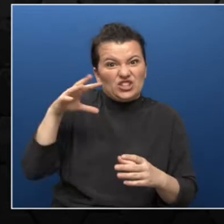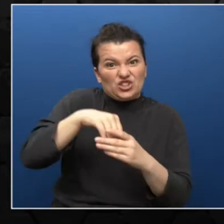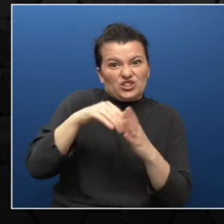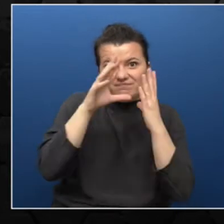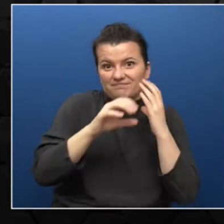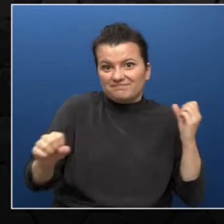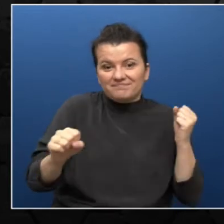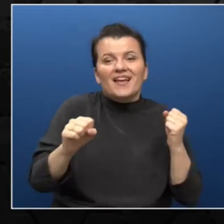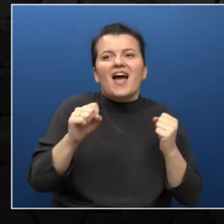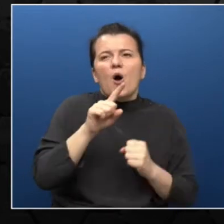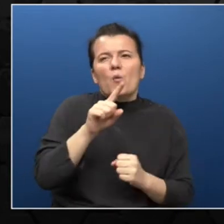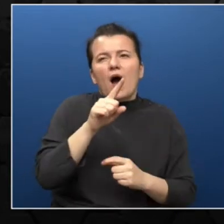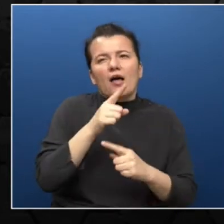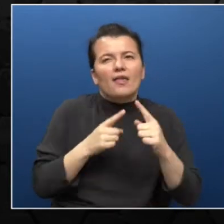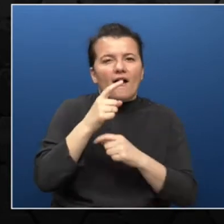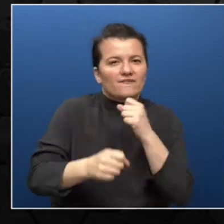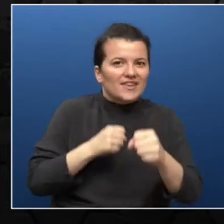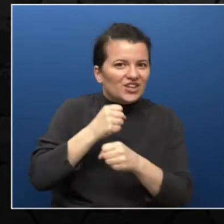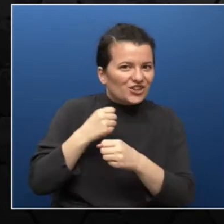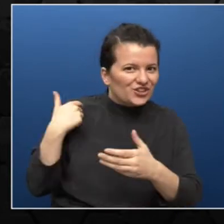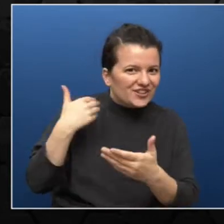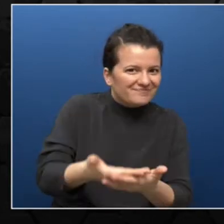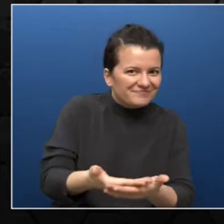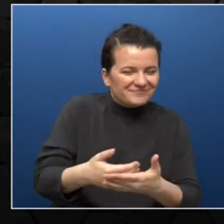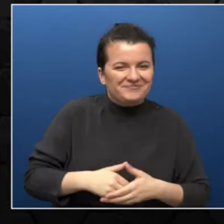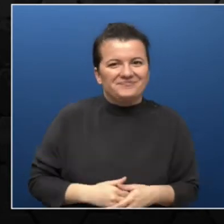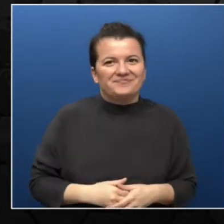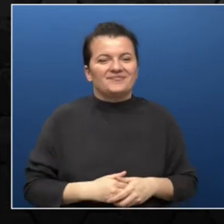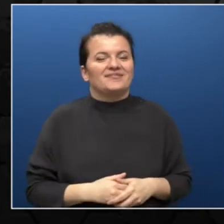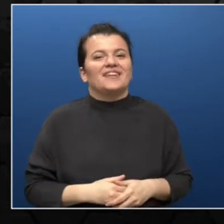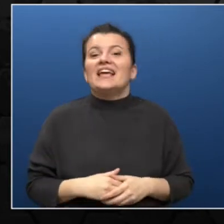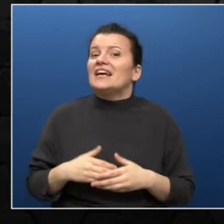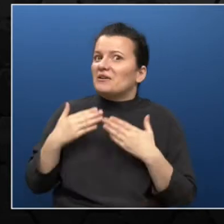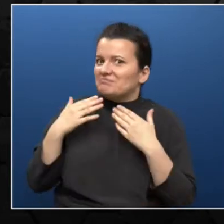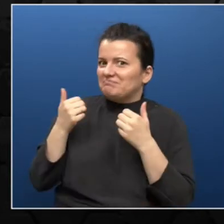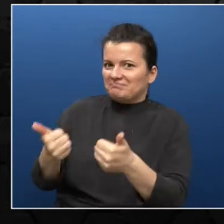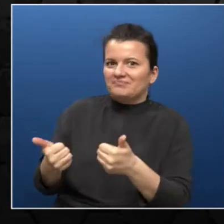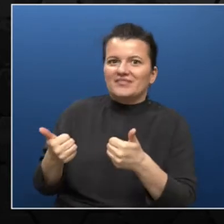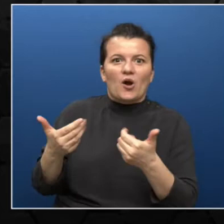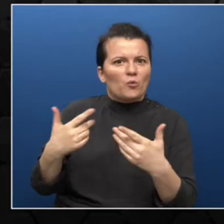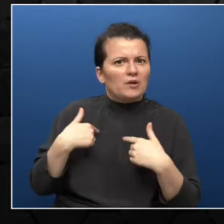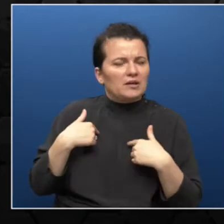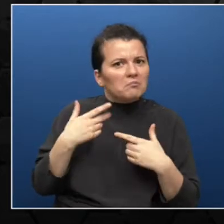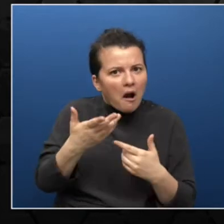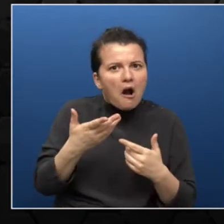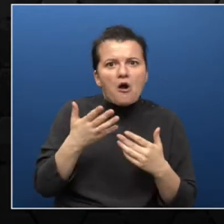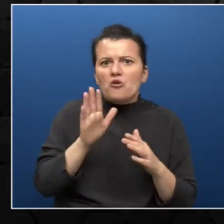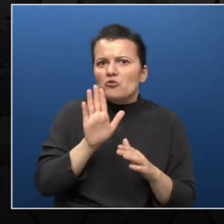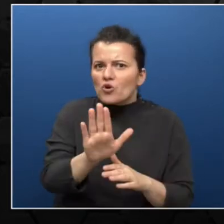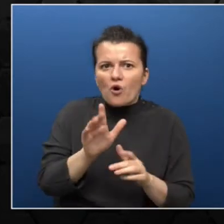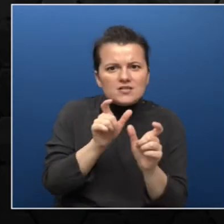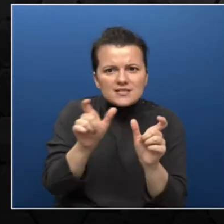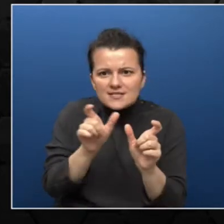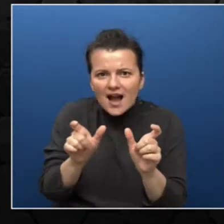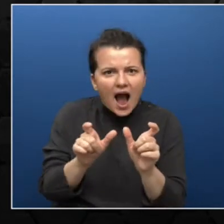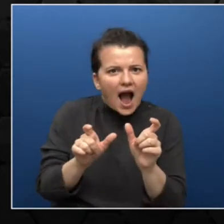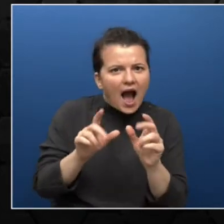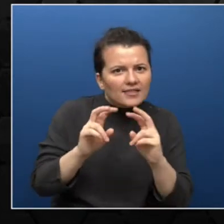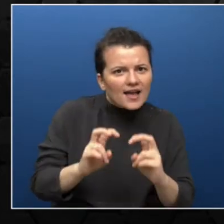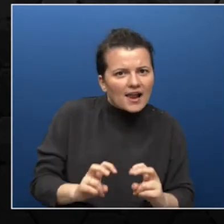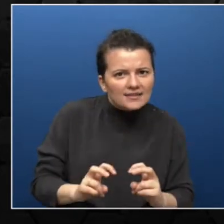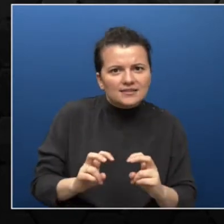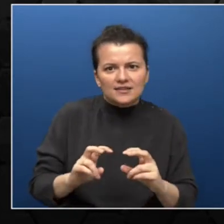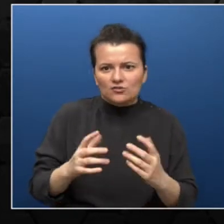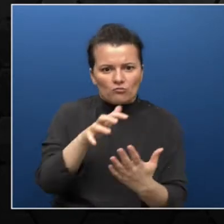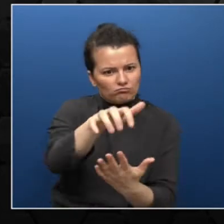likewise. So yeah, let's get started. I'm super excited about this sentiment analysis, trying to figure out what the